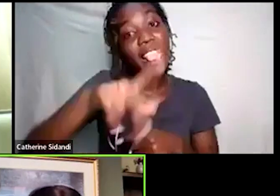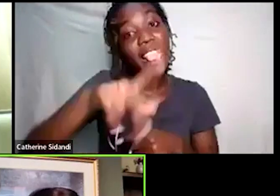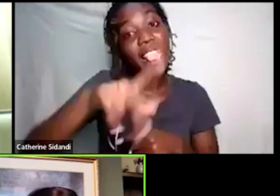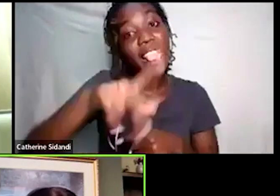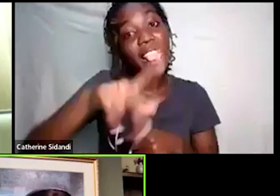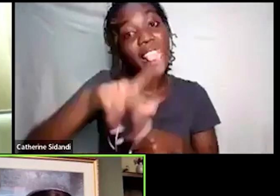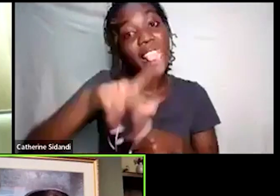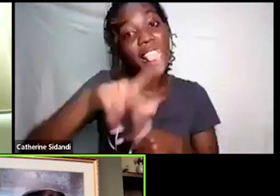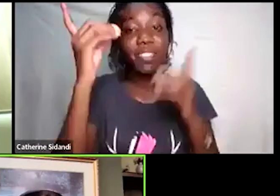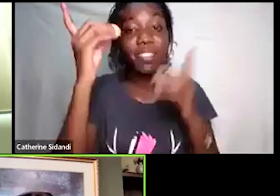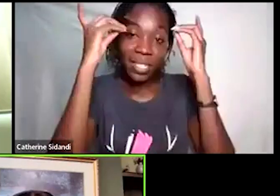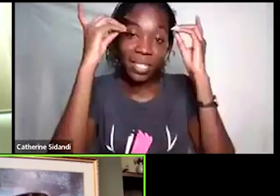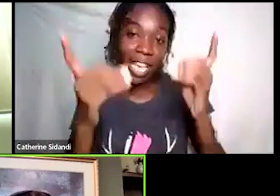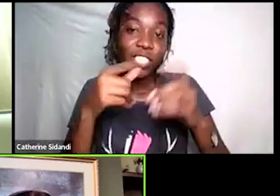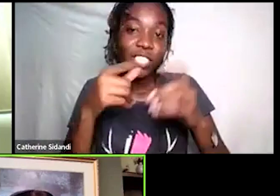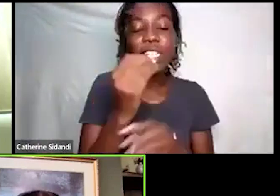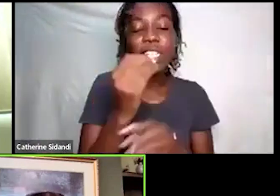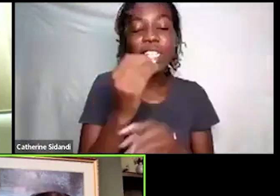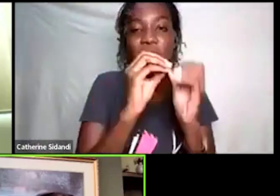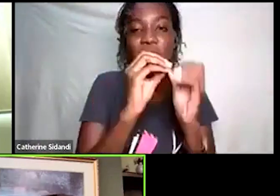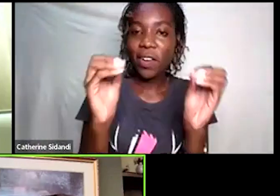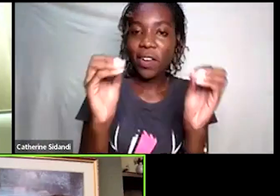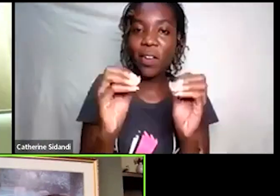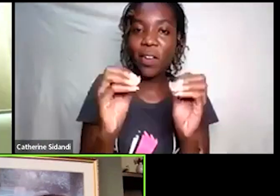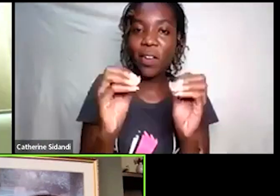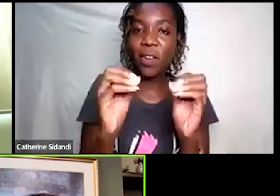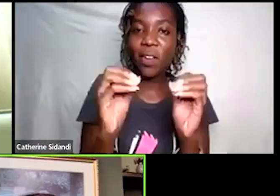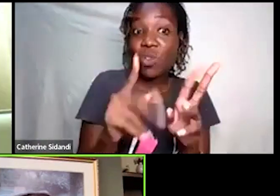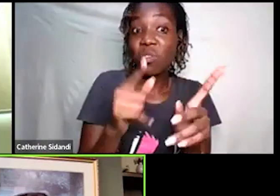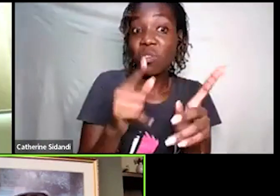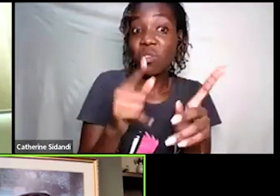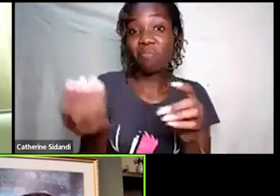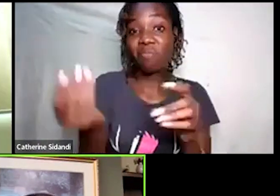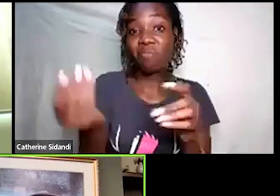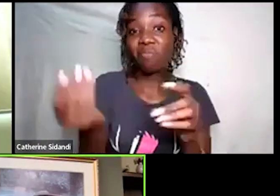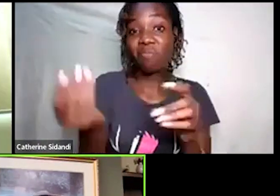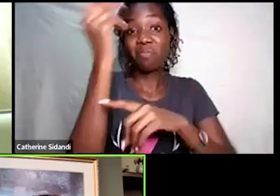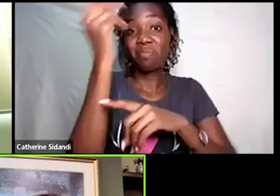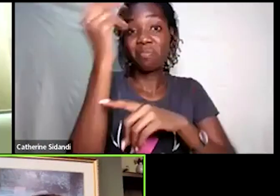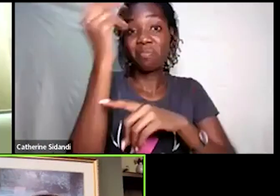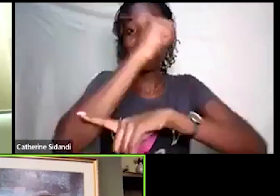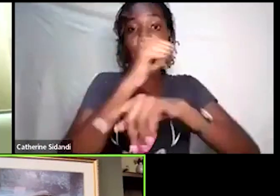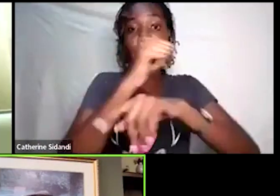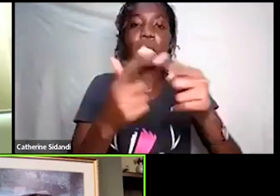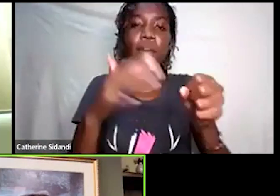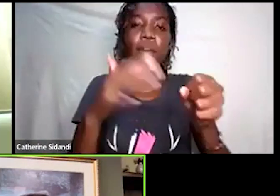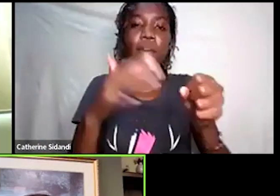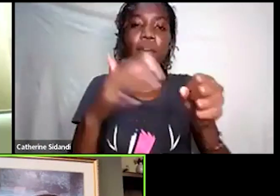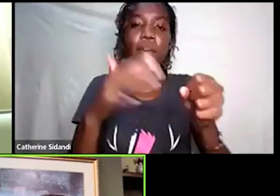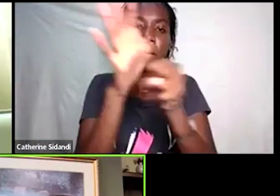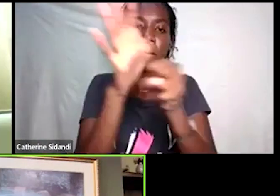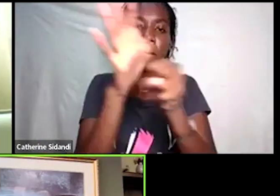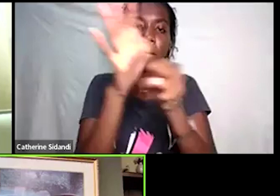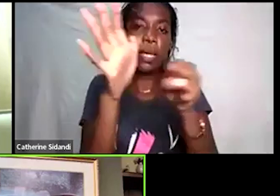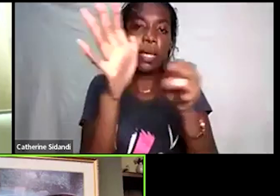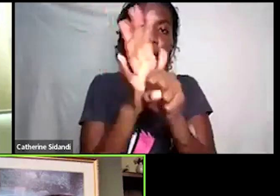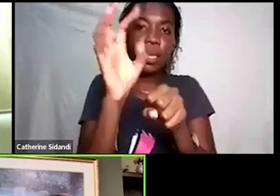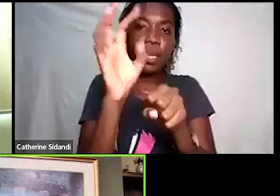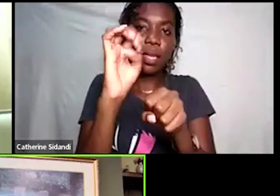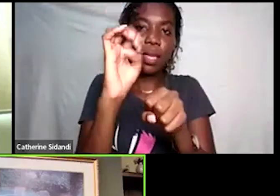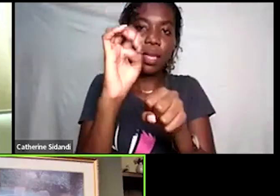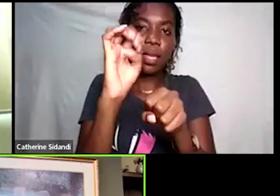or, well, I've not eaten all day and you'll eat it. But there's so many webs of rules and regulations that go in